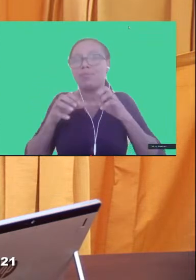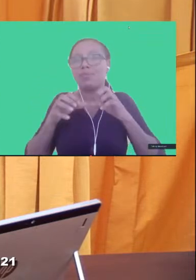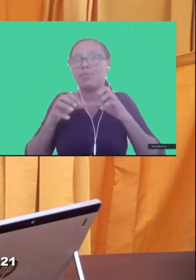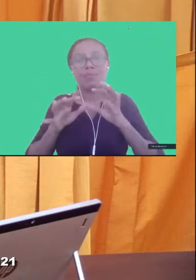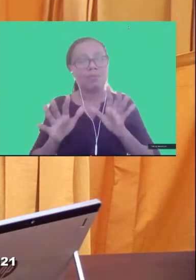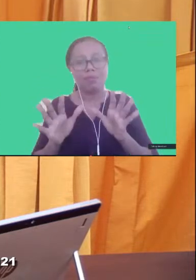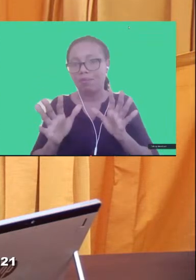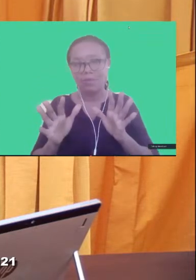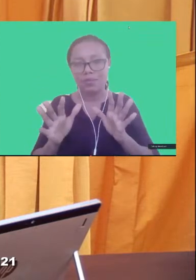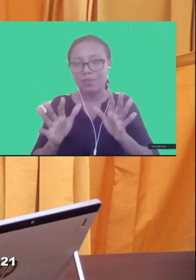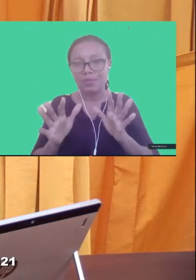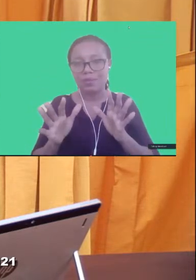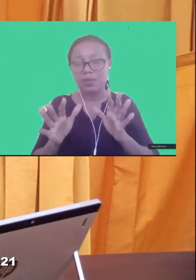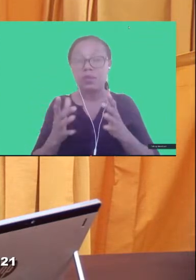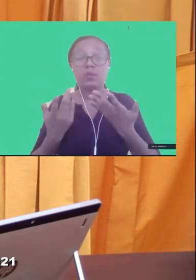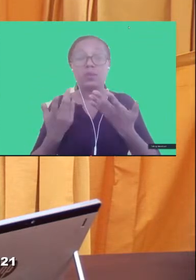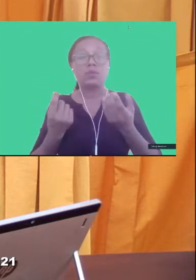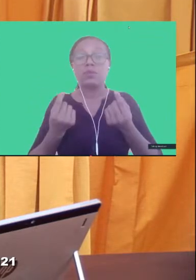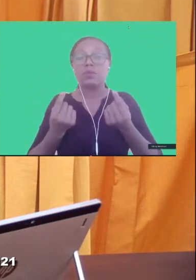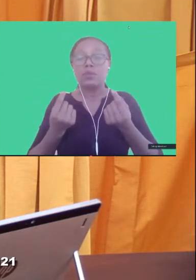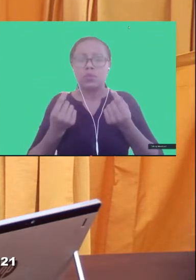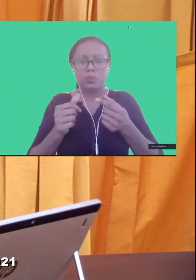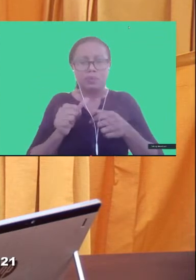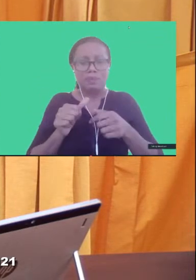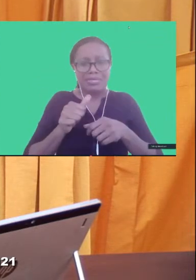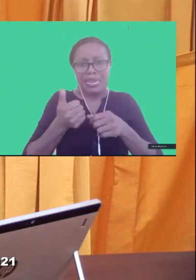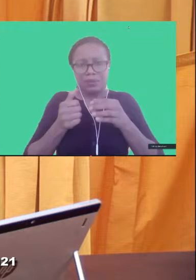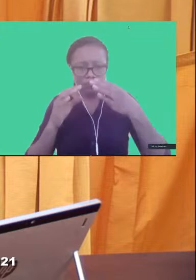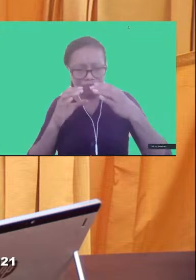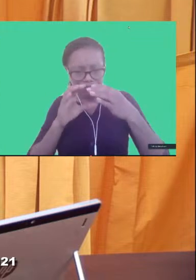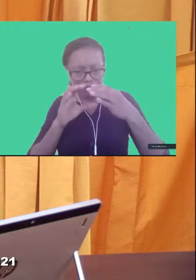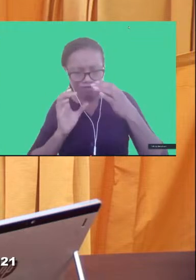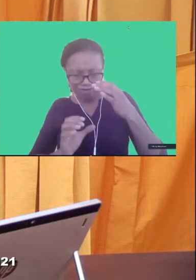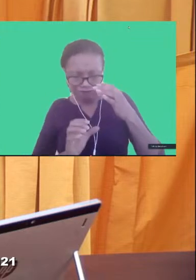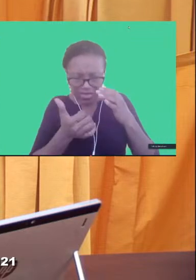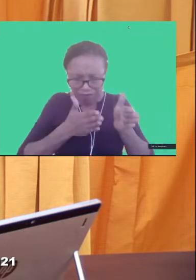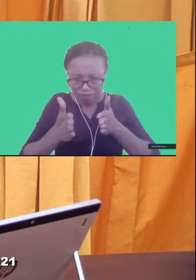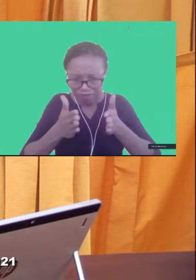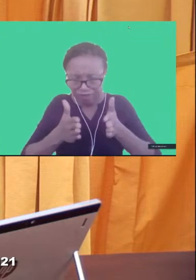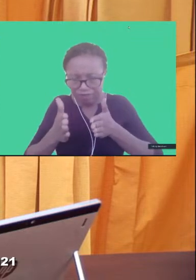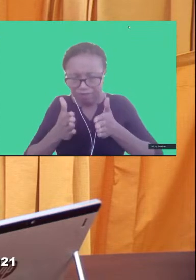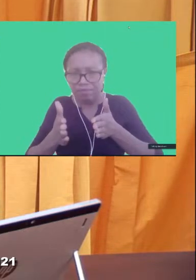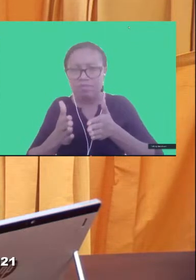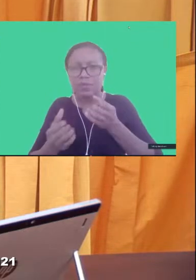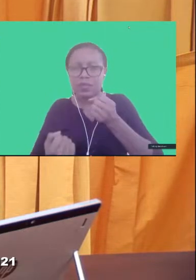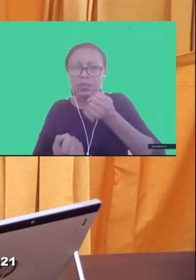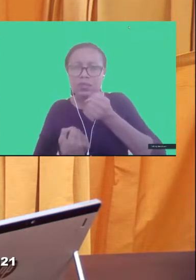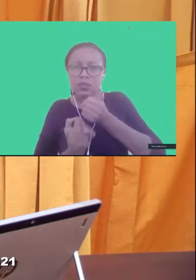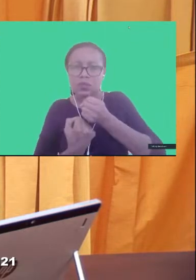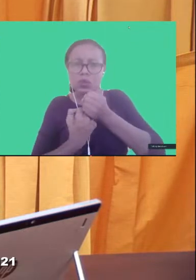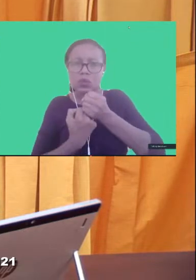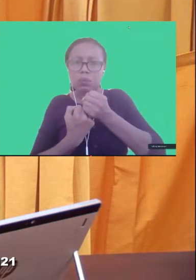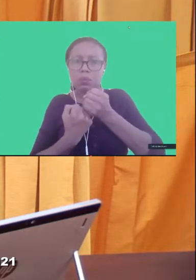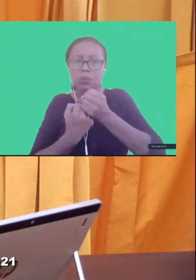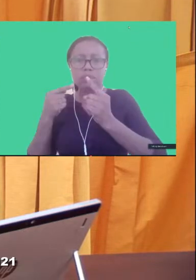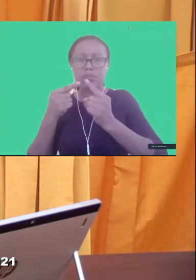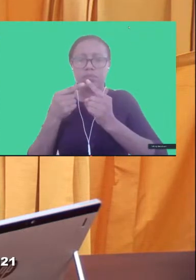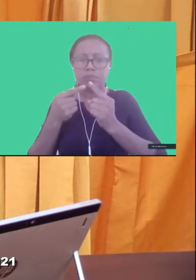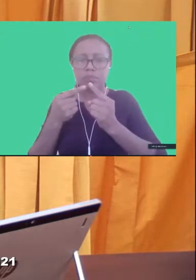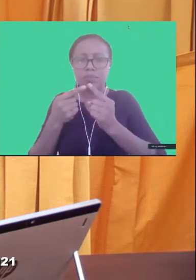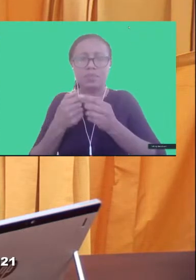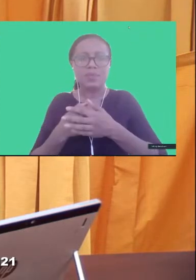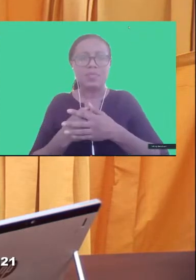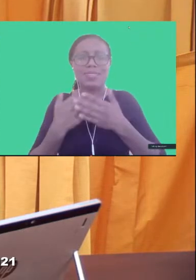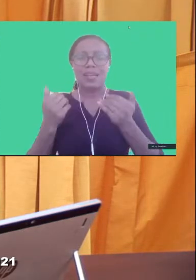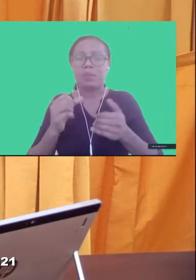Integrated Resource and Resilience Plan. And this helps us to understand down at the substation level, certainly at the feeder